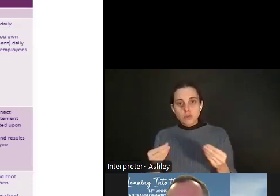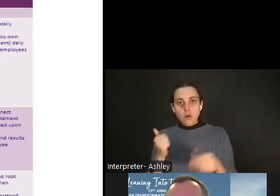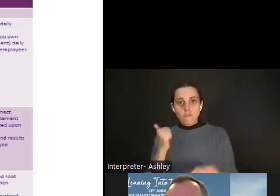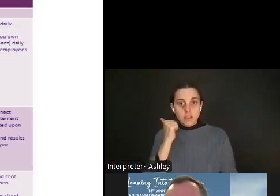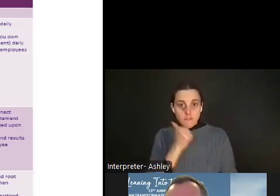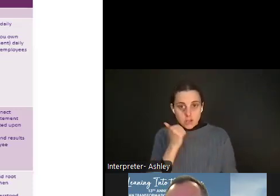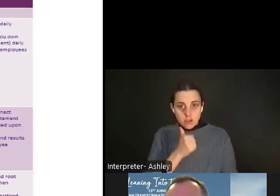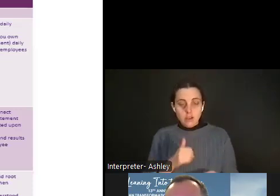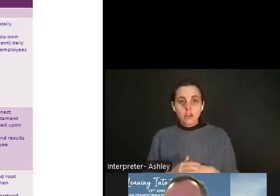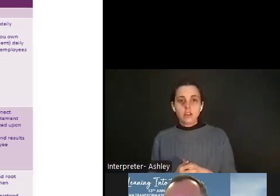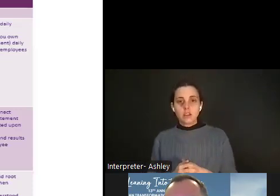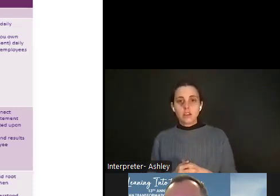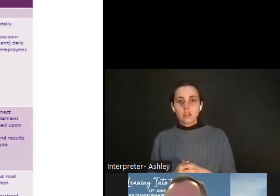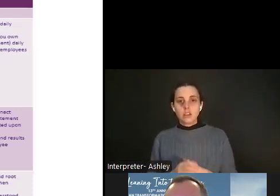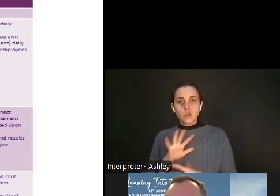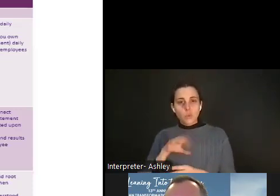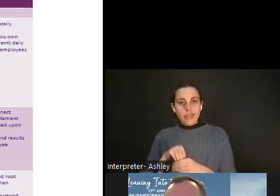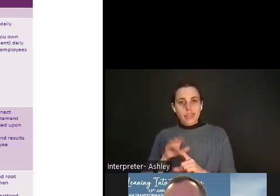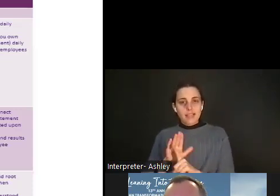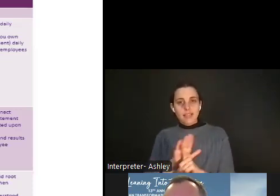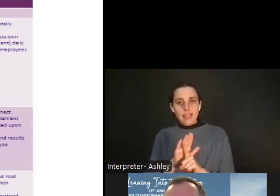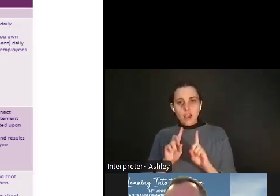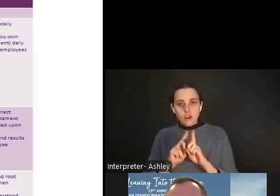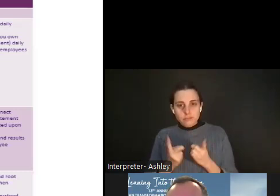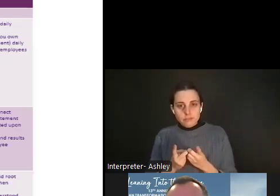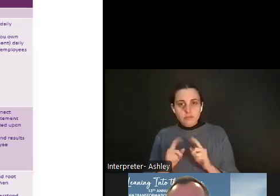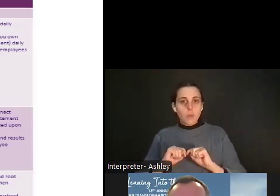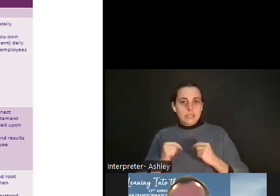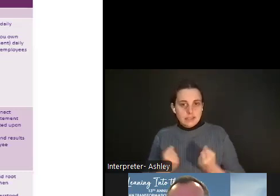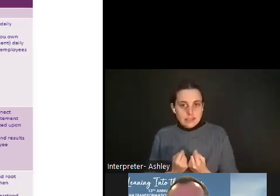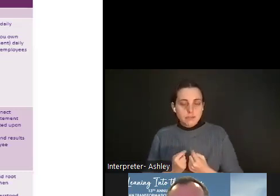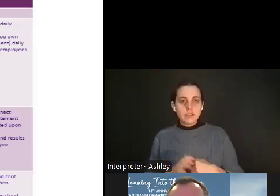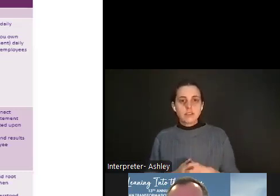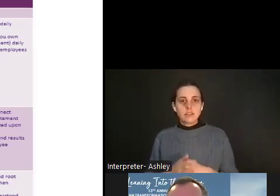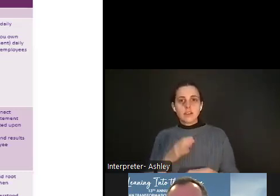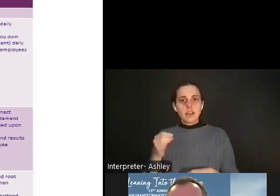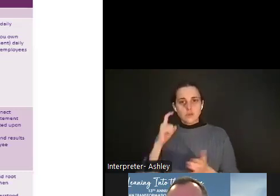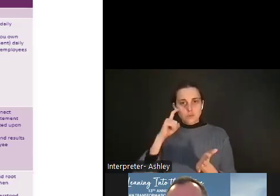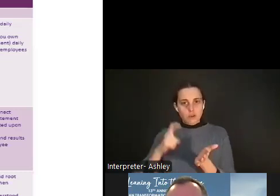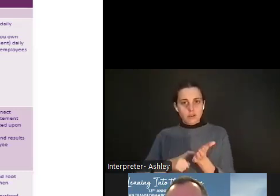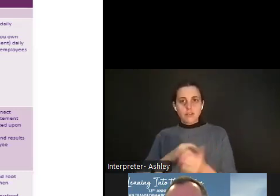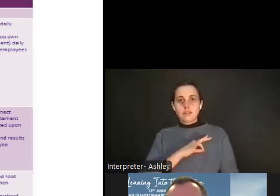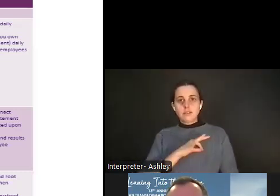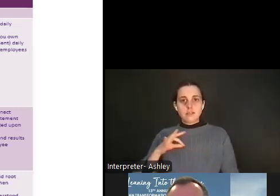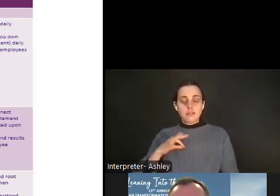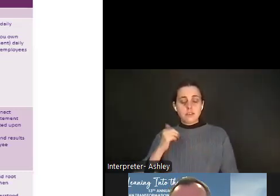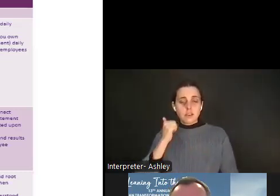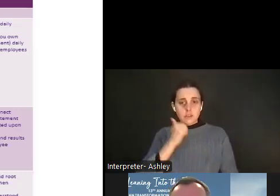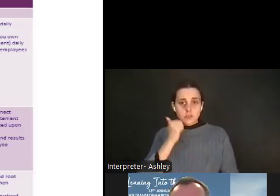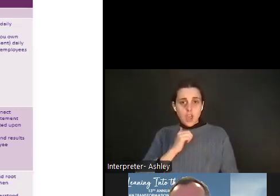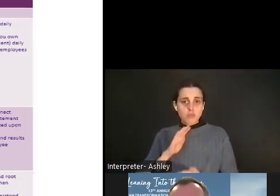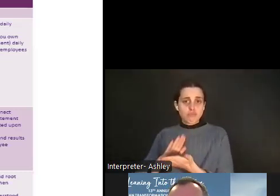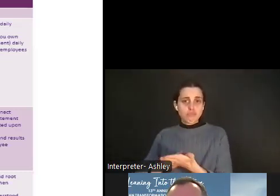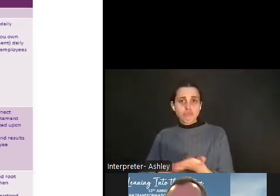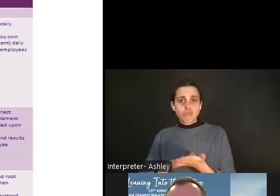within their organization or teams, and then recognize their staff on a daily basis. So that's where we want to